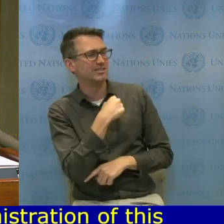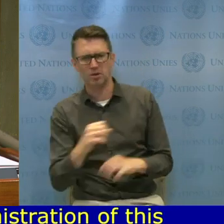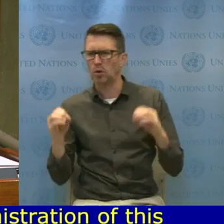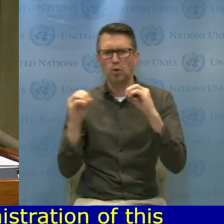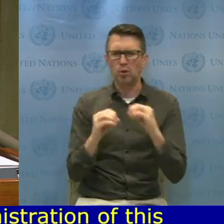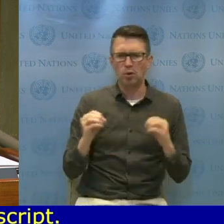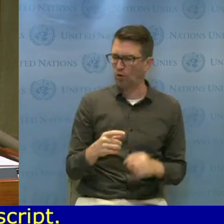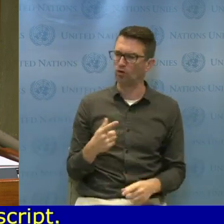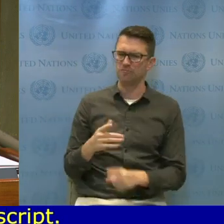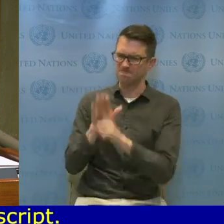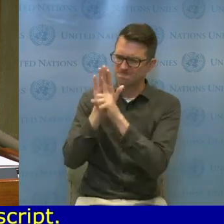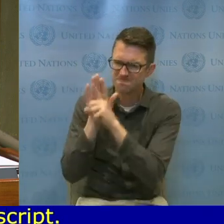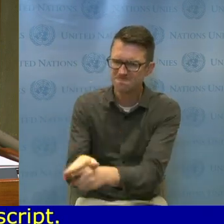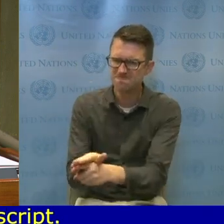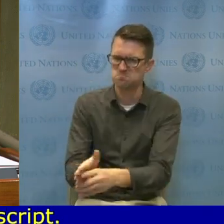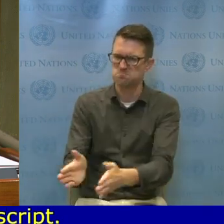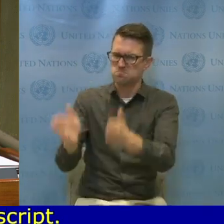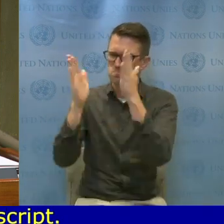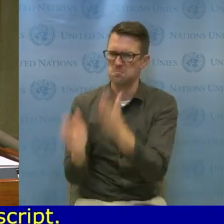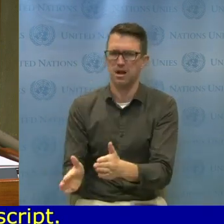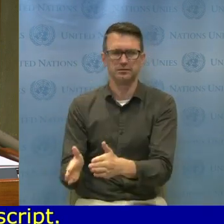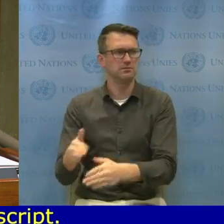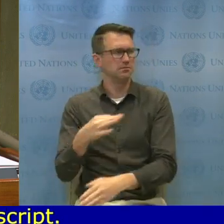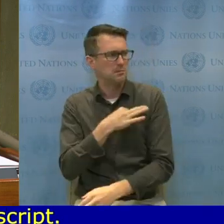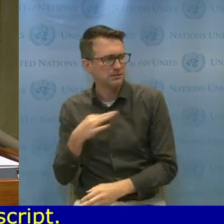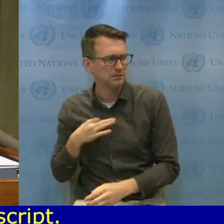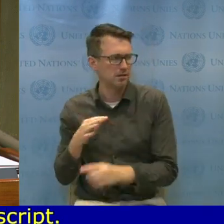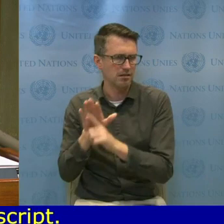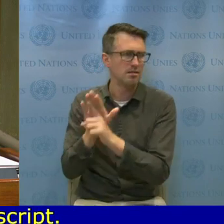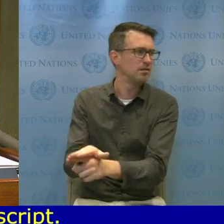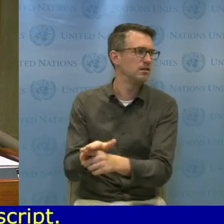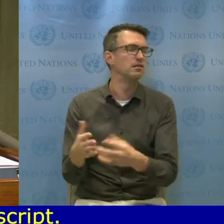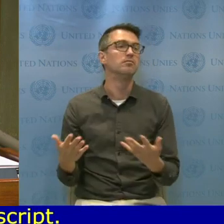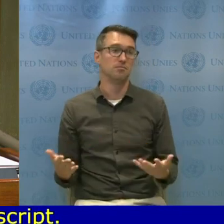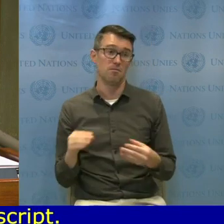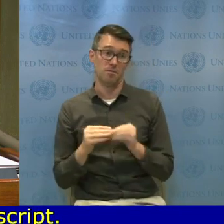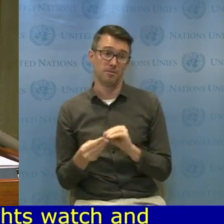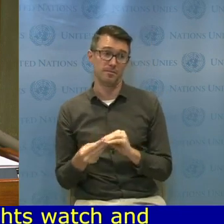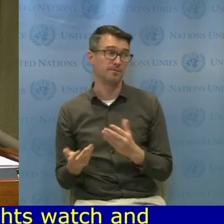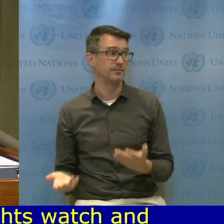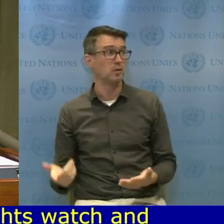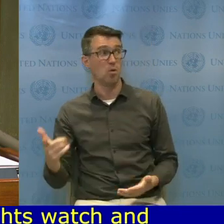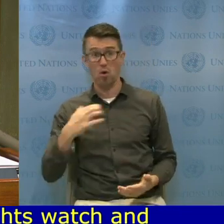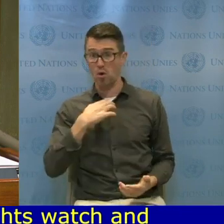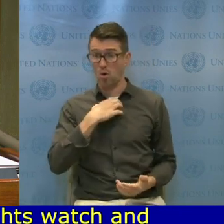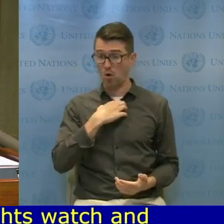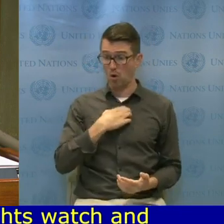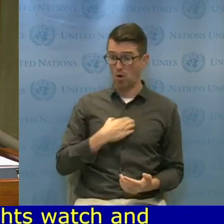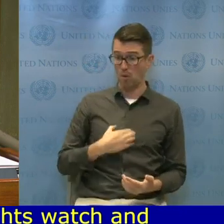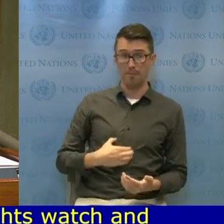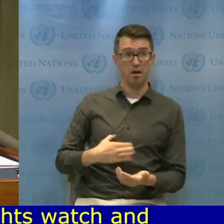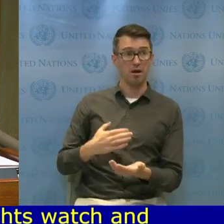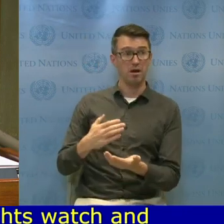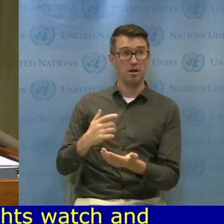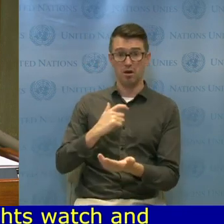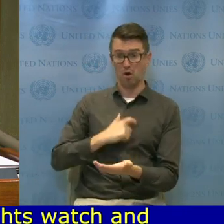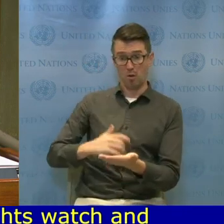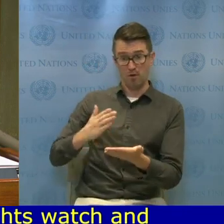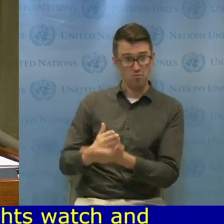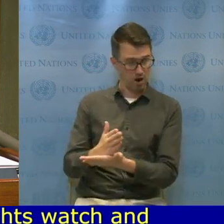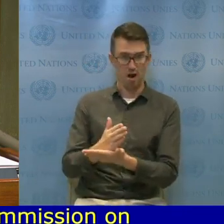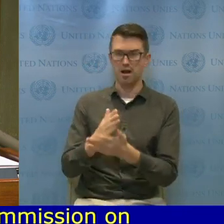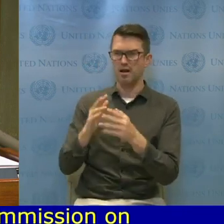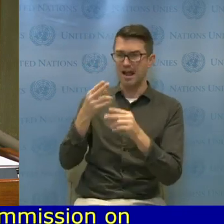Women, some facilities perform forced contraception and sterilization toward female patients and